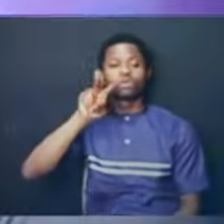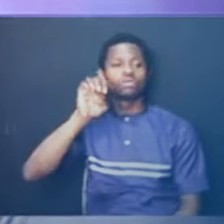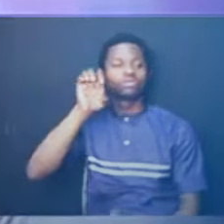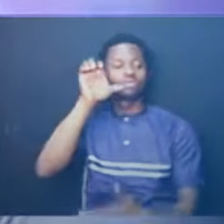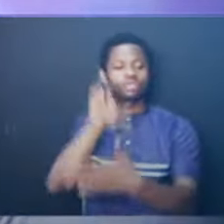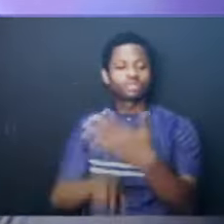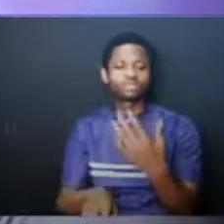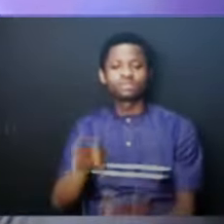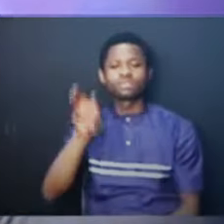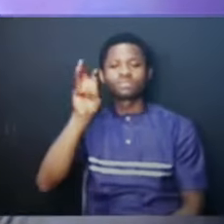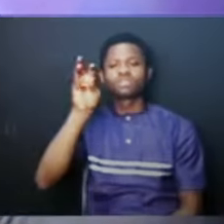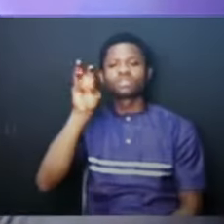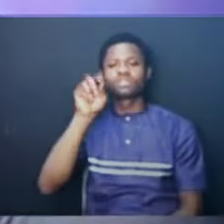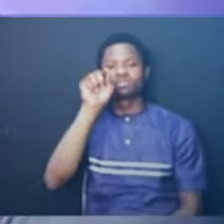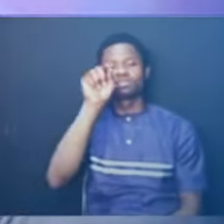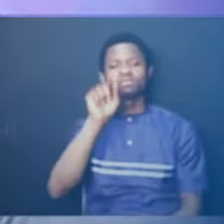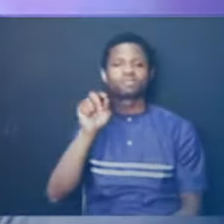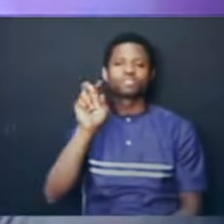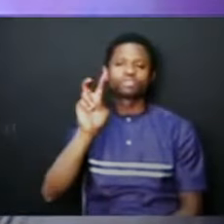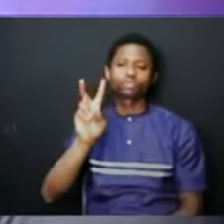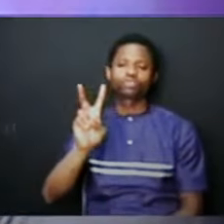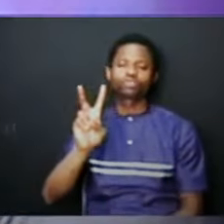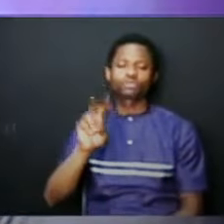16, verse